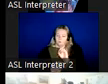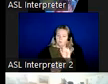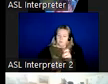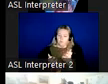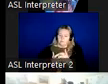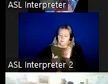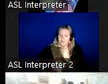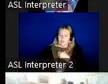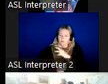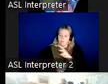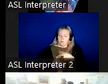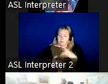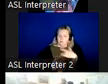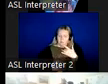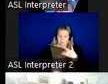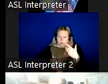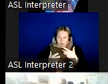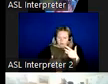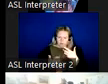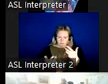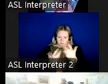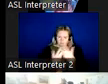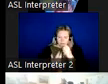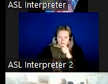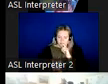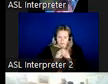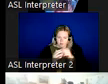up, they're able to help you with that.